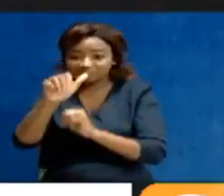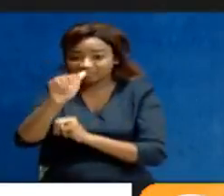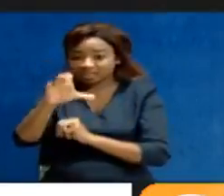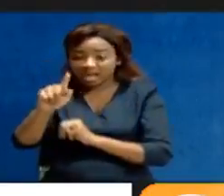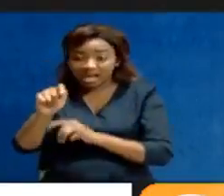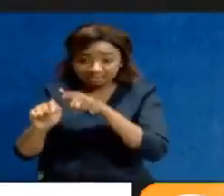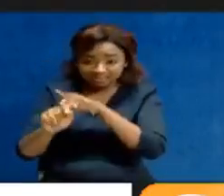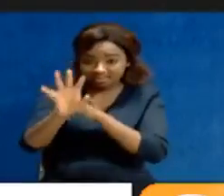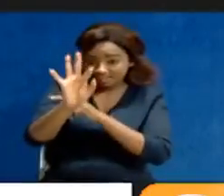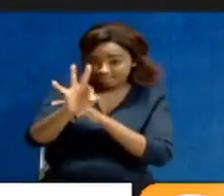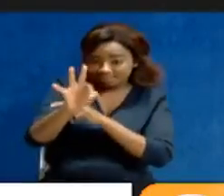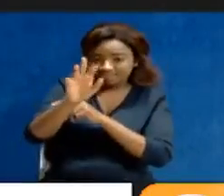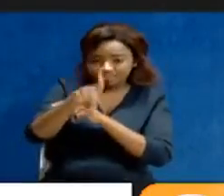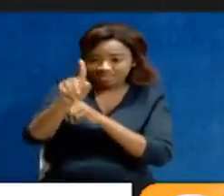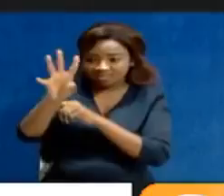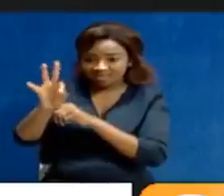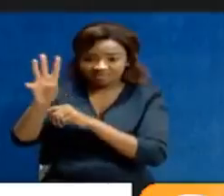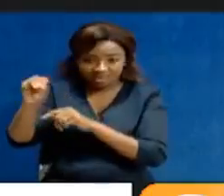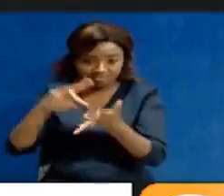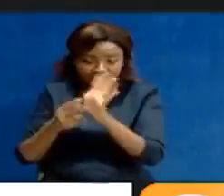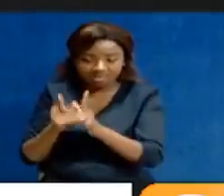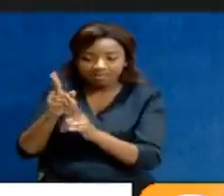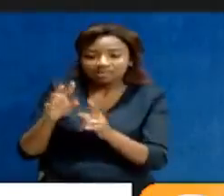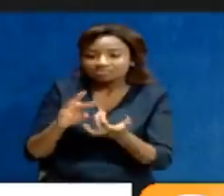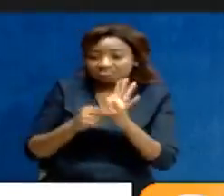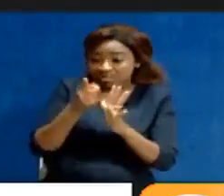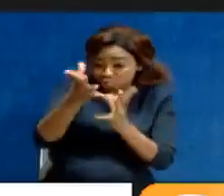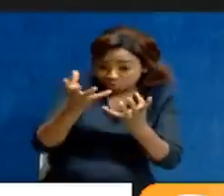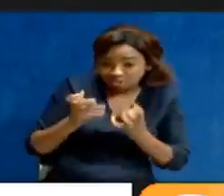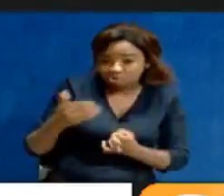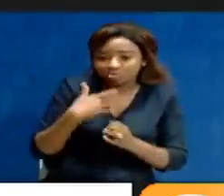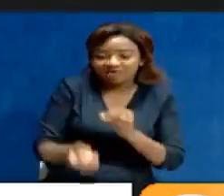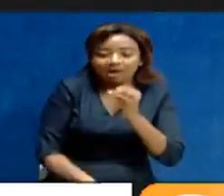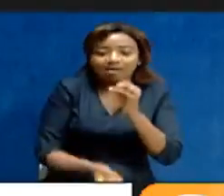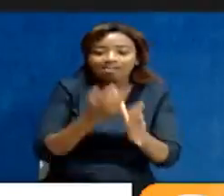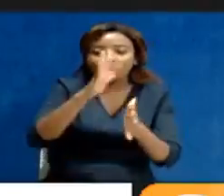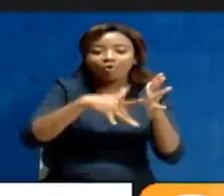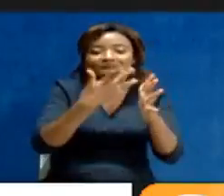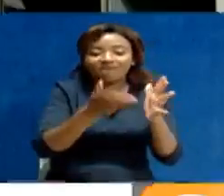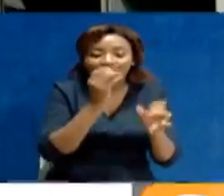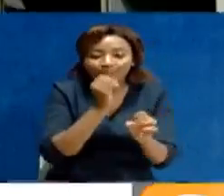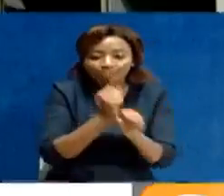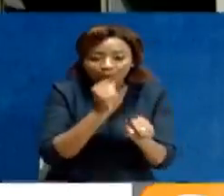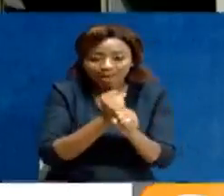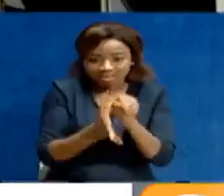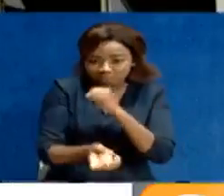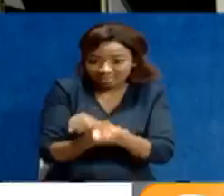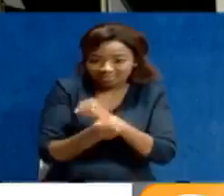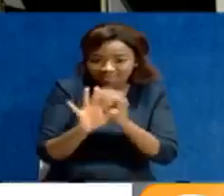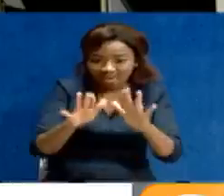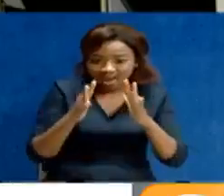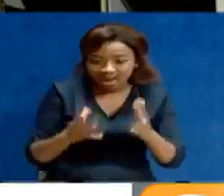you are an exception. You should have a framework of how to spend emergency